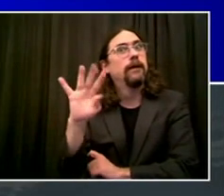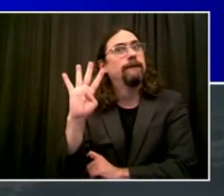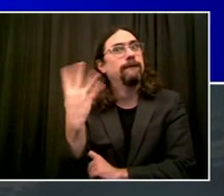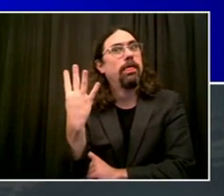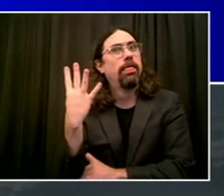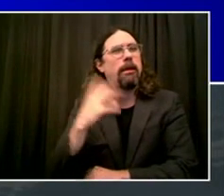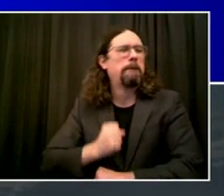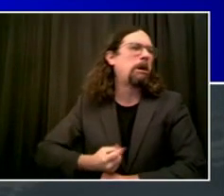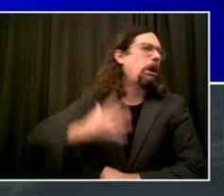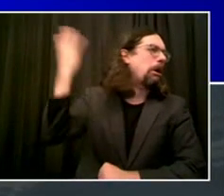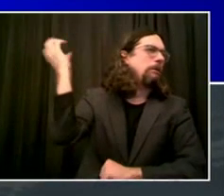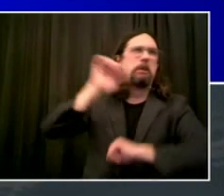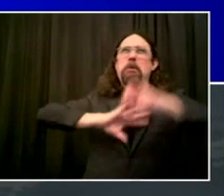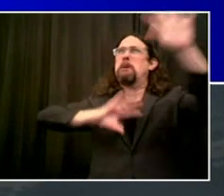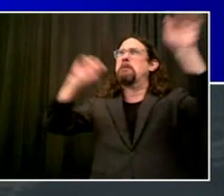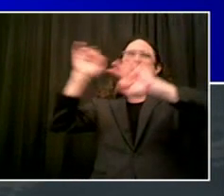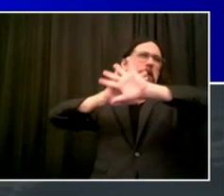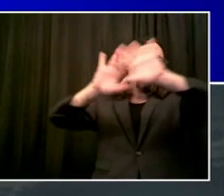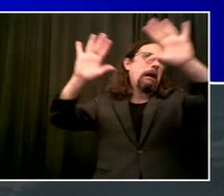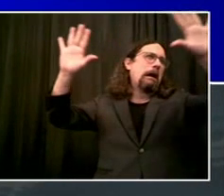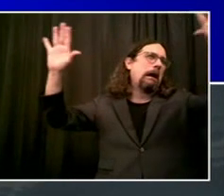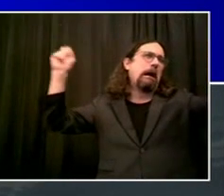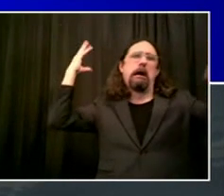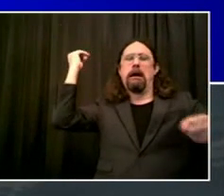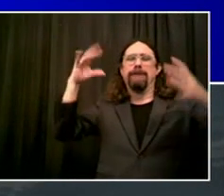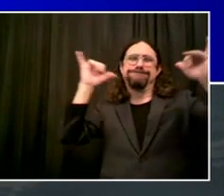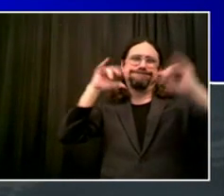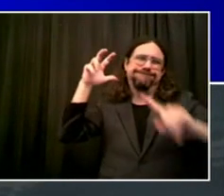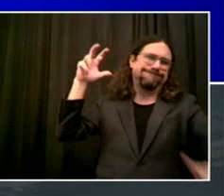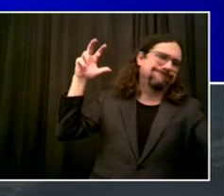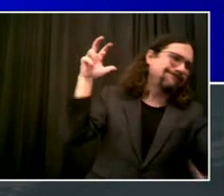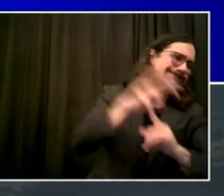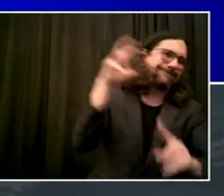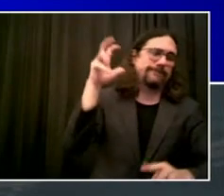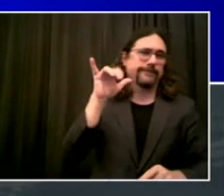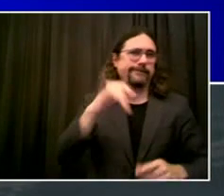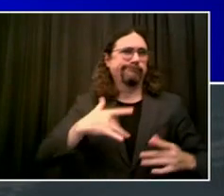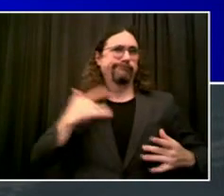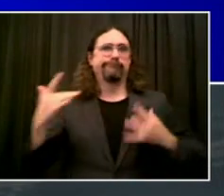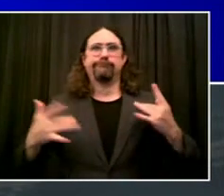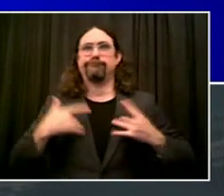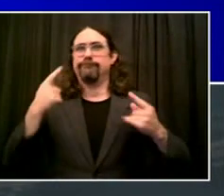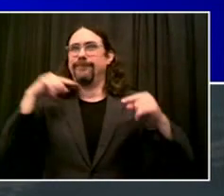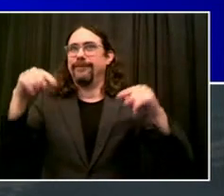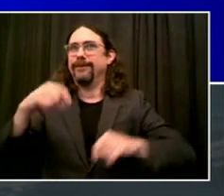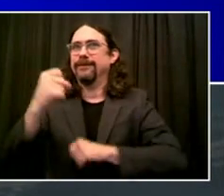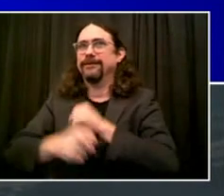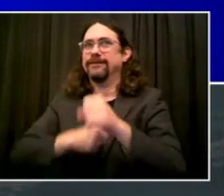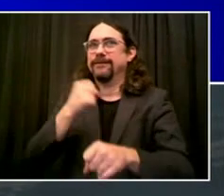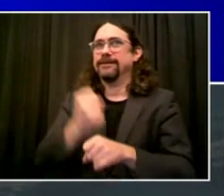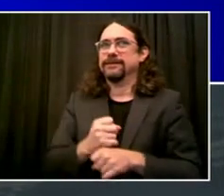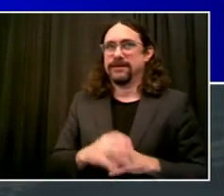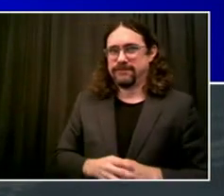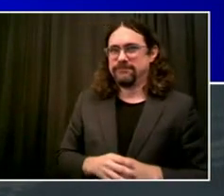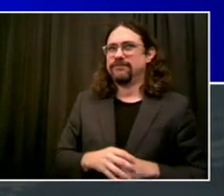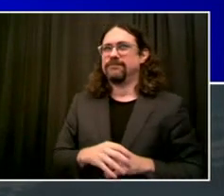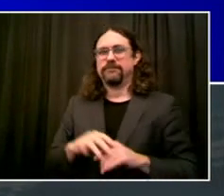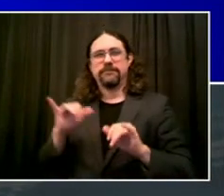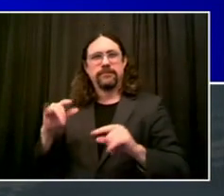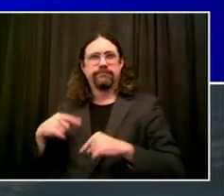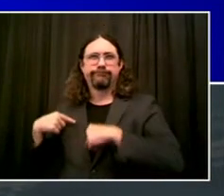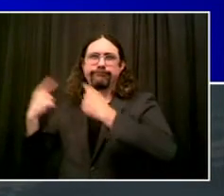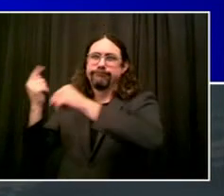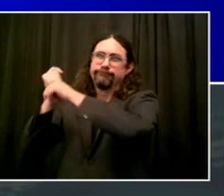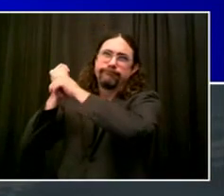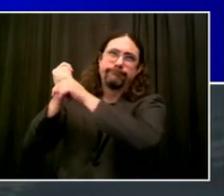display is something people look to all year around here in the city, and it's actually looked at all over the nation, all over the world. And this July 4th is going to